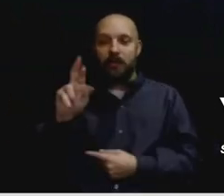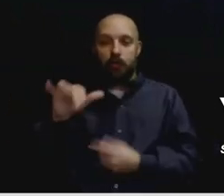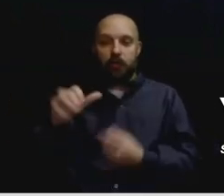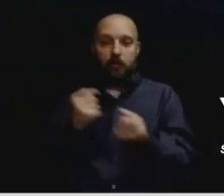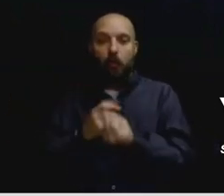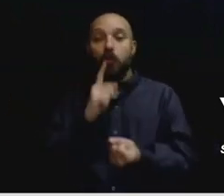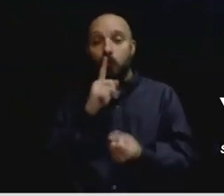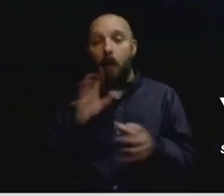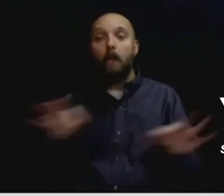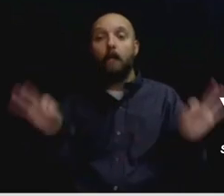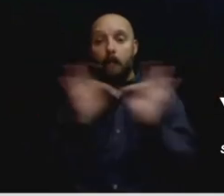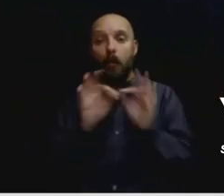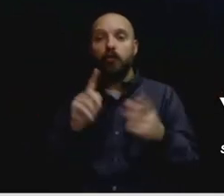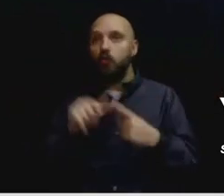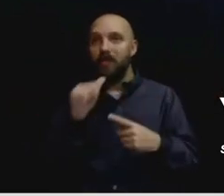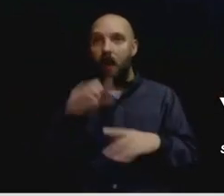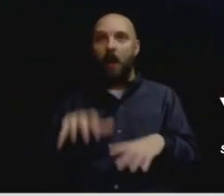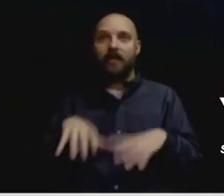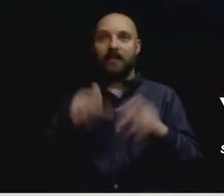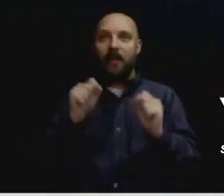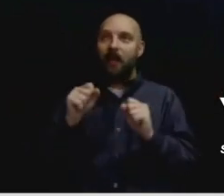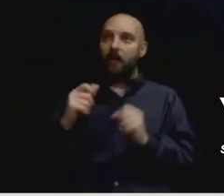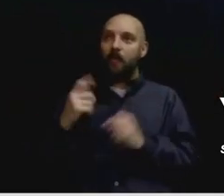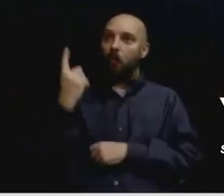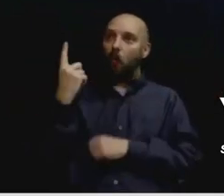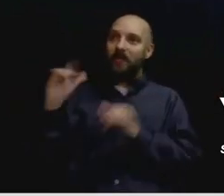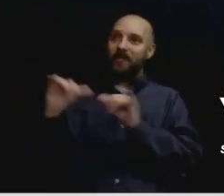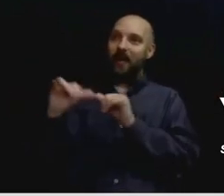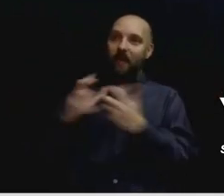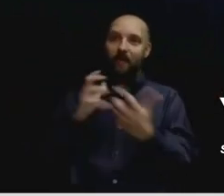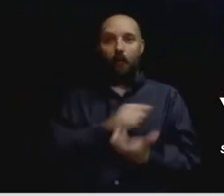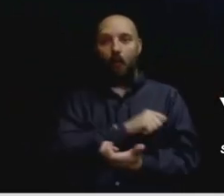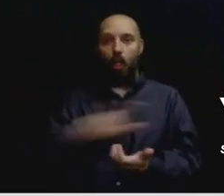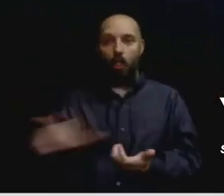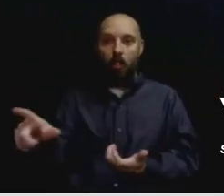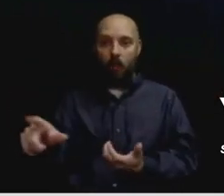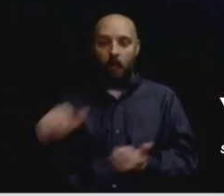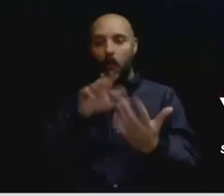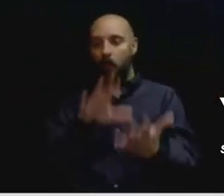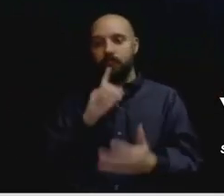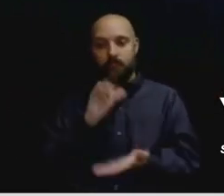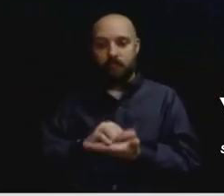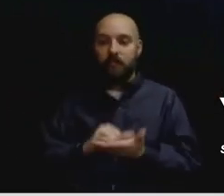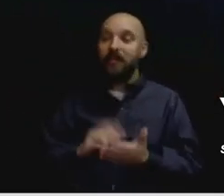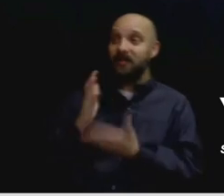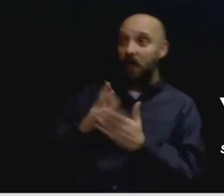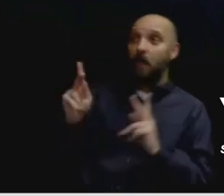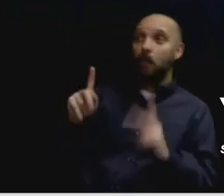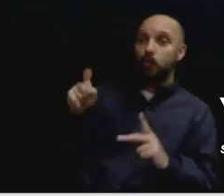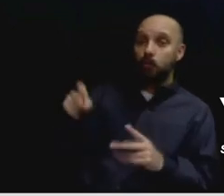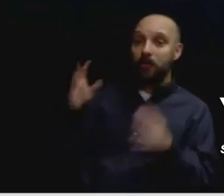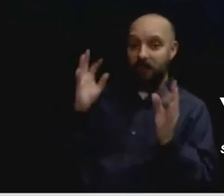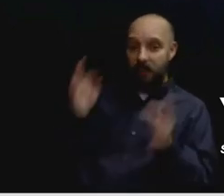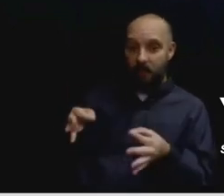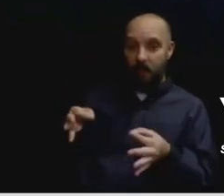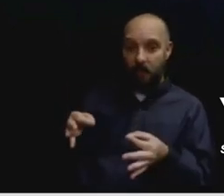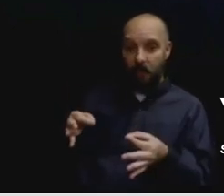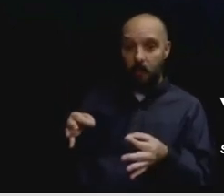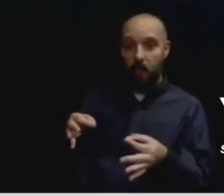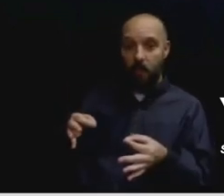important to not take a one-size-fits-all approach here. So people should definitely feel